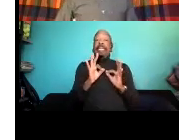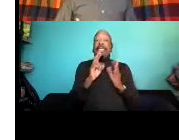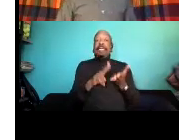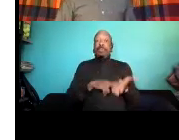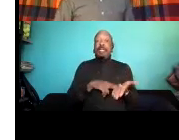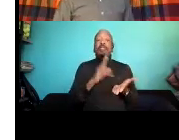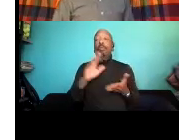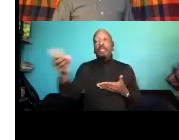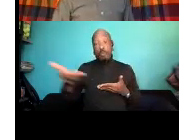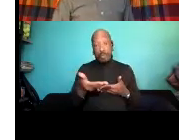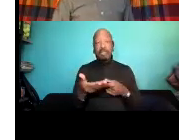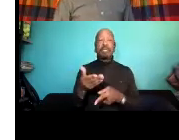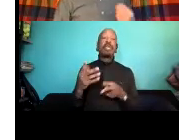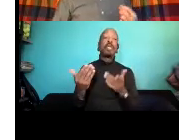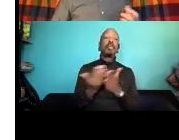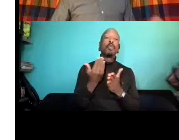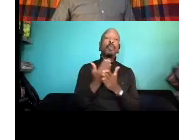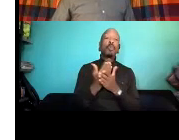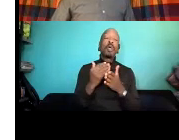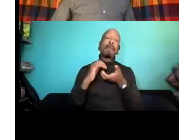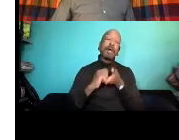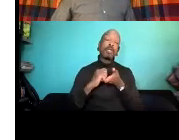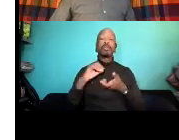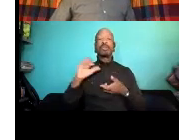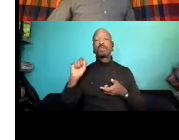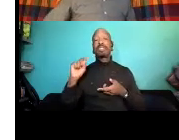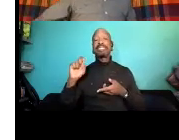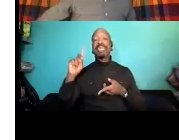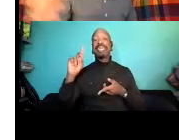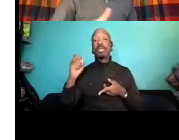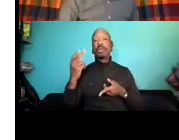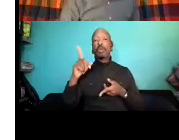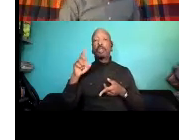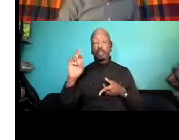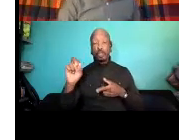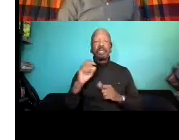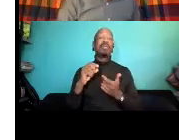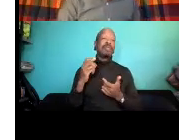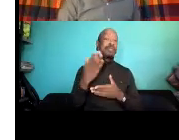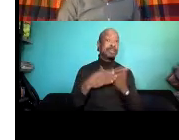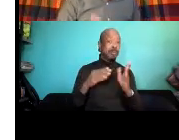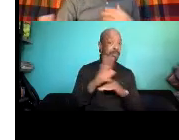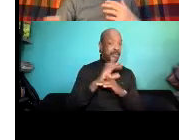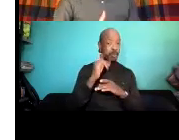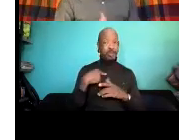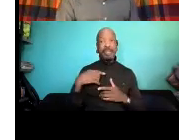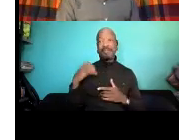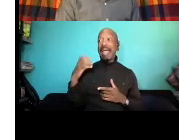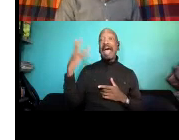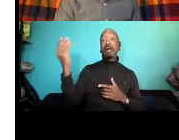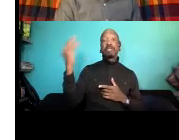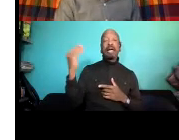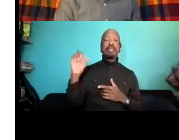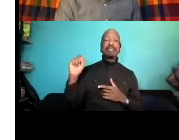or stakeholders. A lot of cooperatives want to have outside stakeholders maybe sit on the board. And so that's a good time